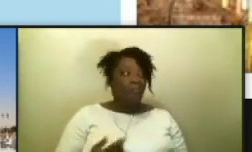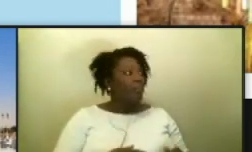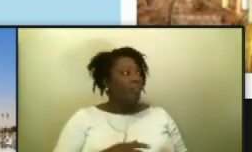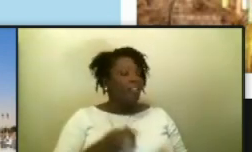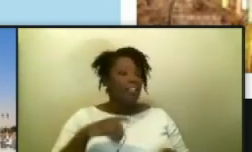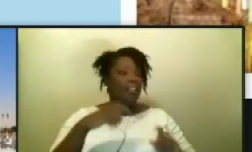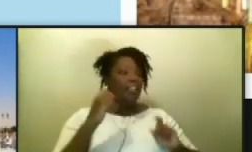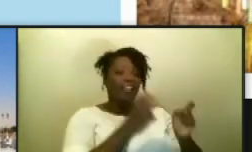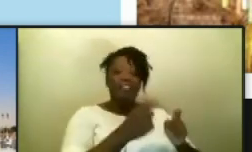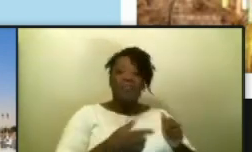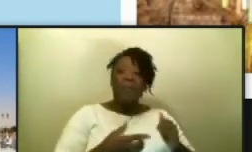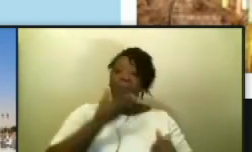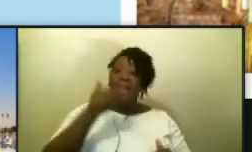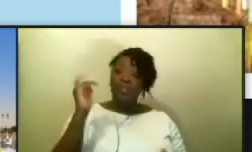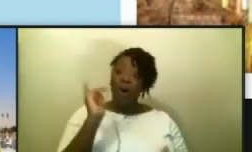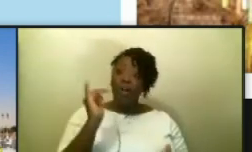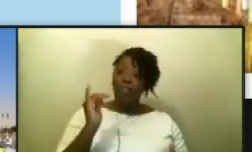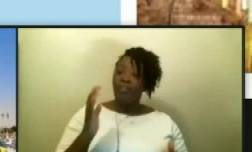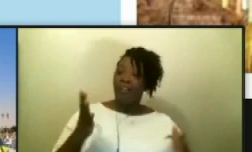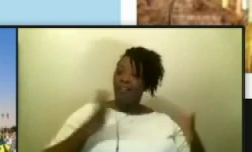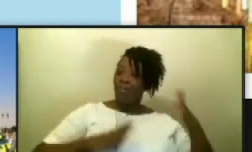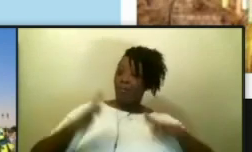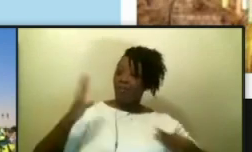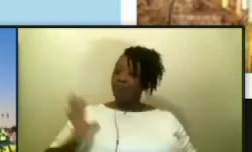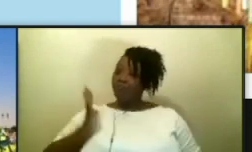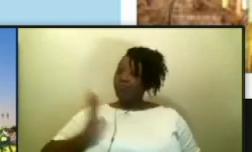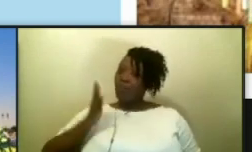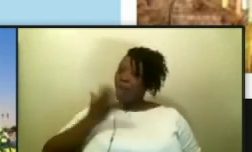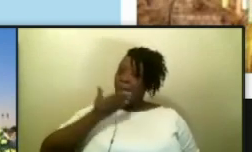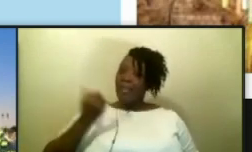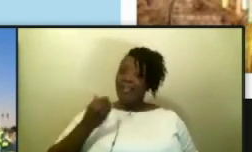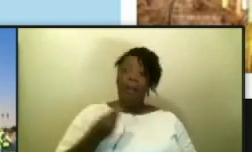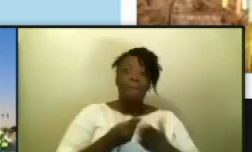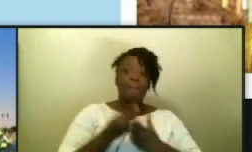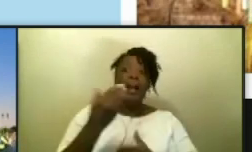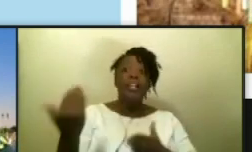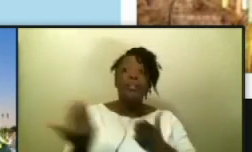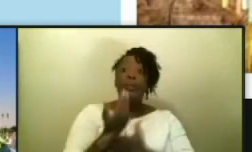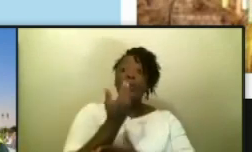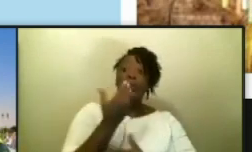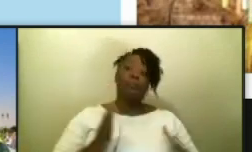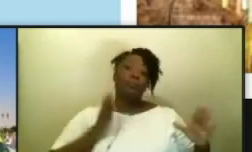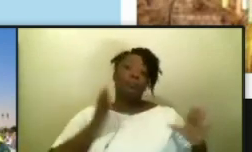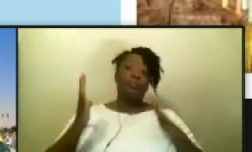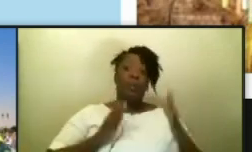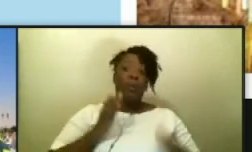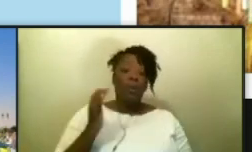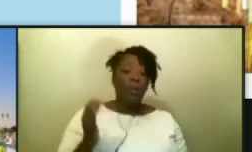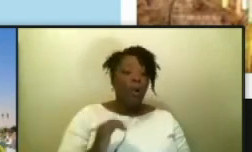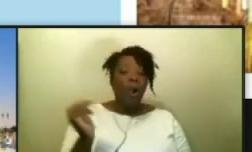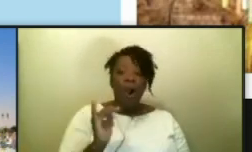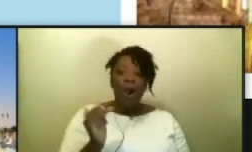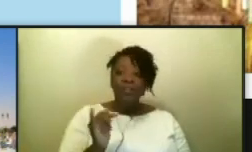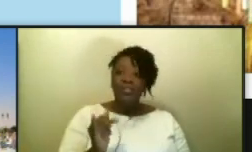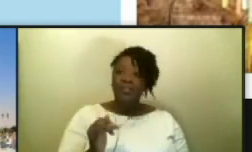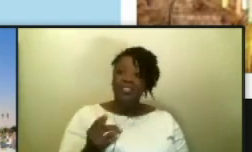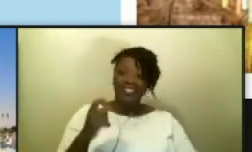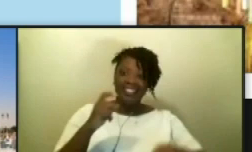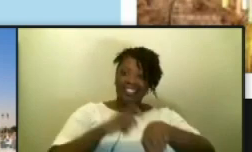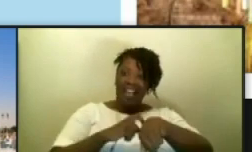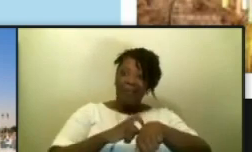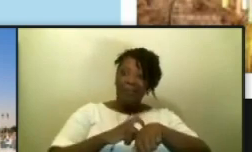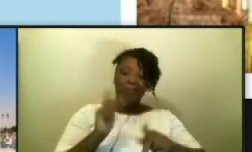best outfit. It's also recommended that you buy something new, you wear something new. And so you'll still see people